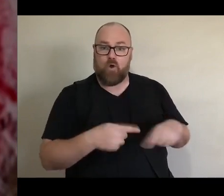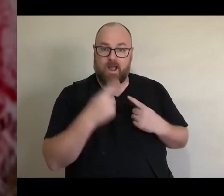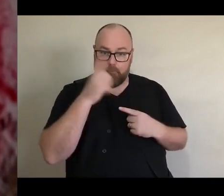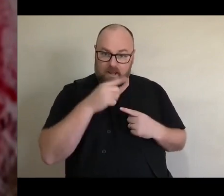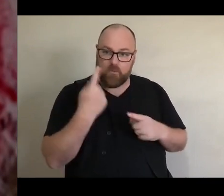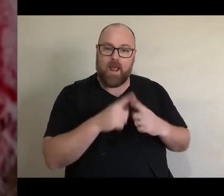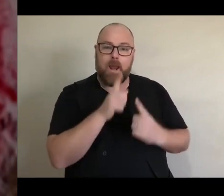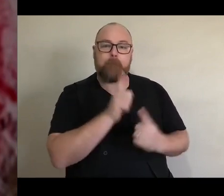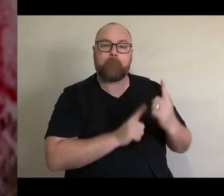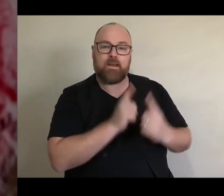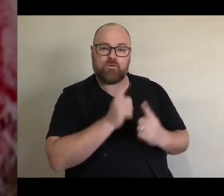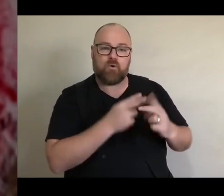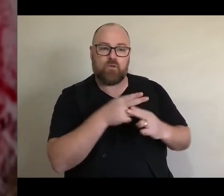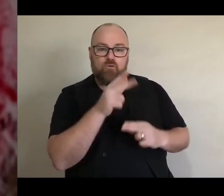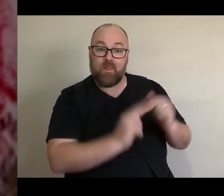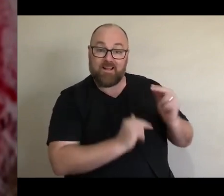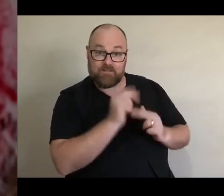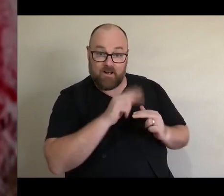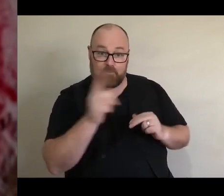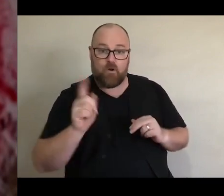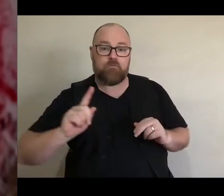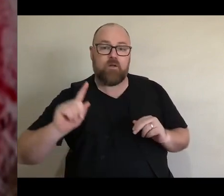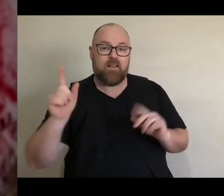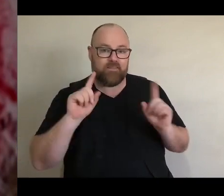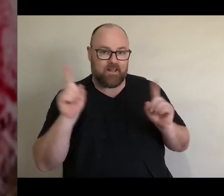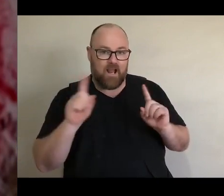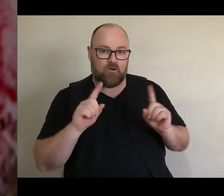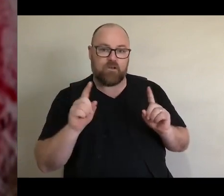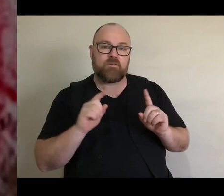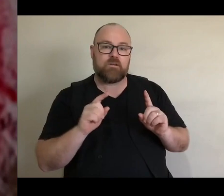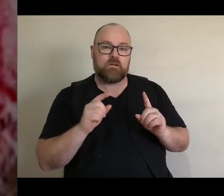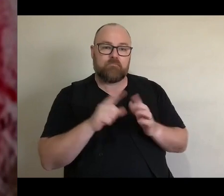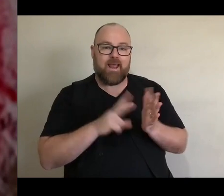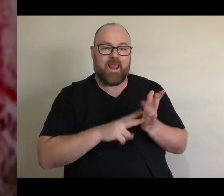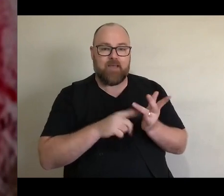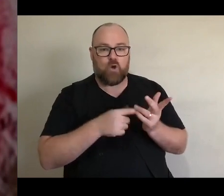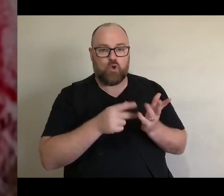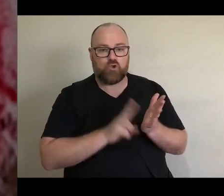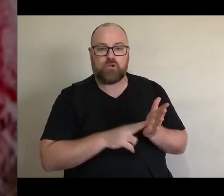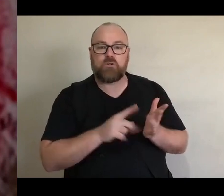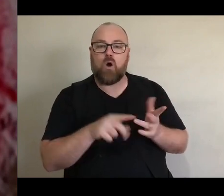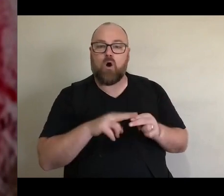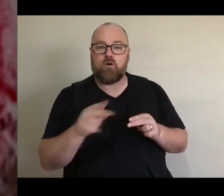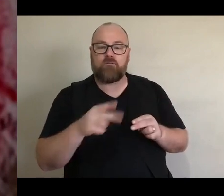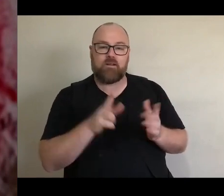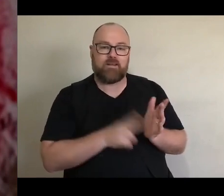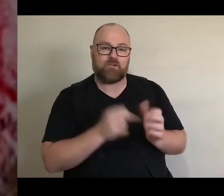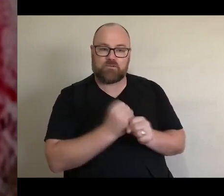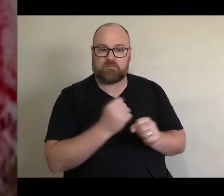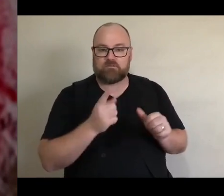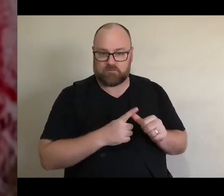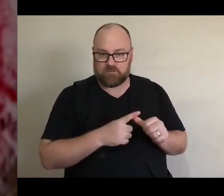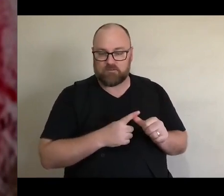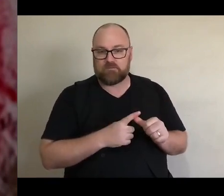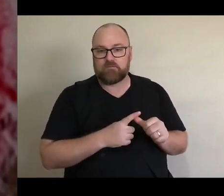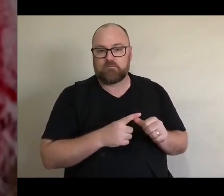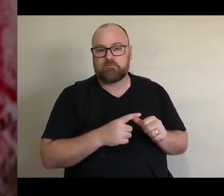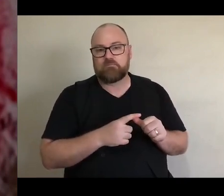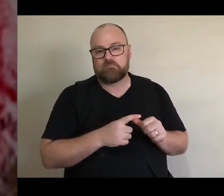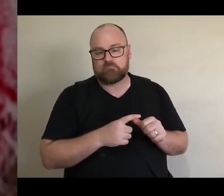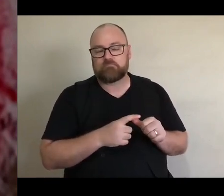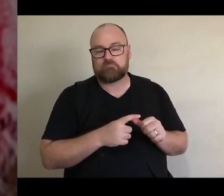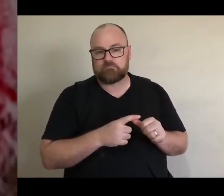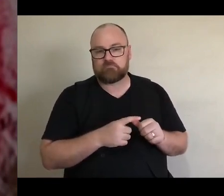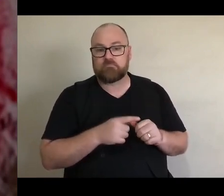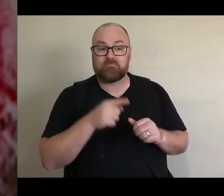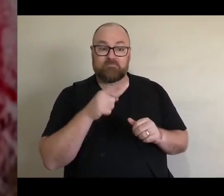development of the current evolution of the National Gallery's Indigenous Arts Leadership Program. The National Gallery of